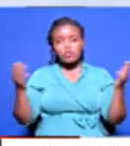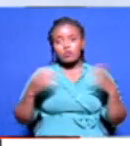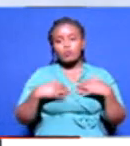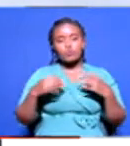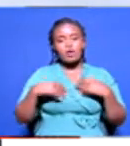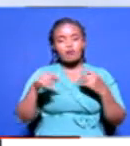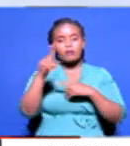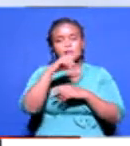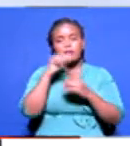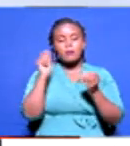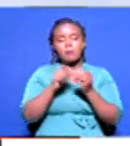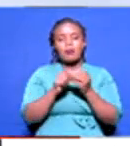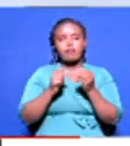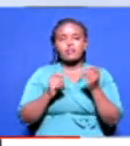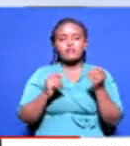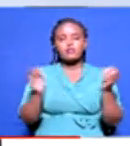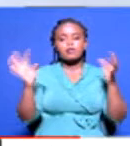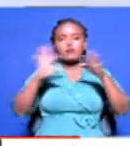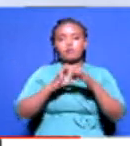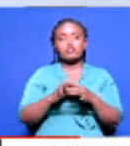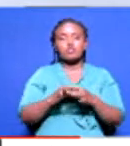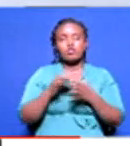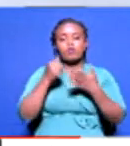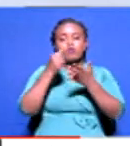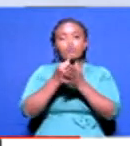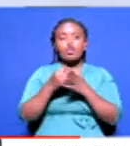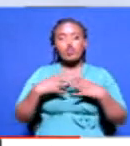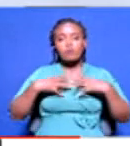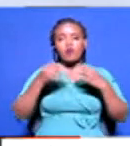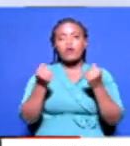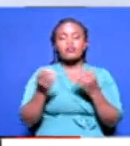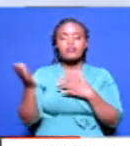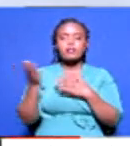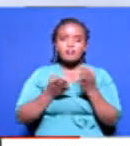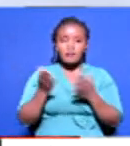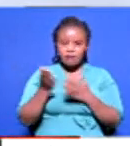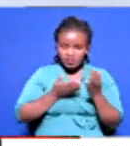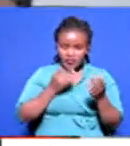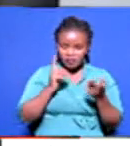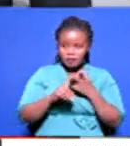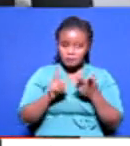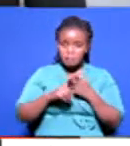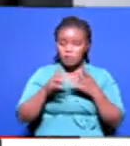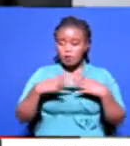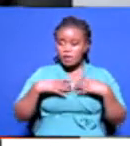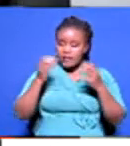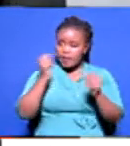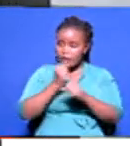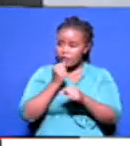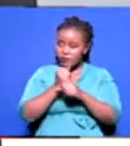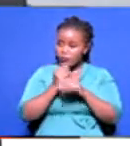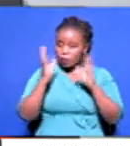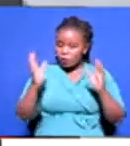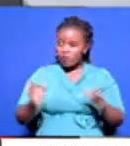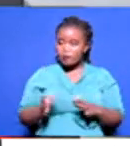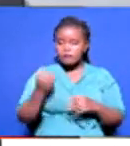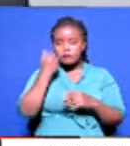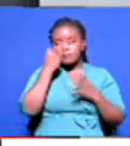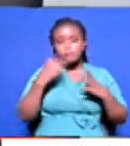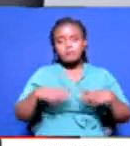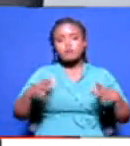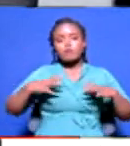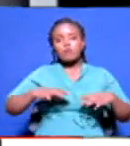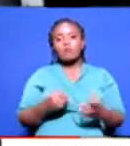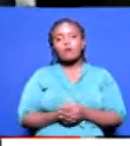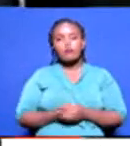bridge to healthcare services, connecting healthcare workers to patients. Healthcare stakeholders from the private